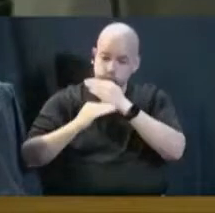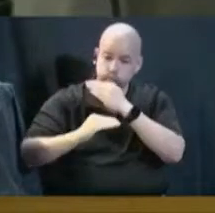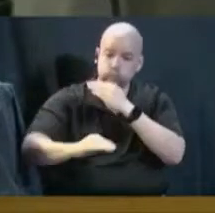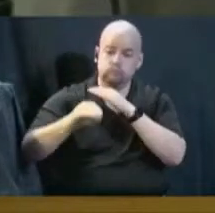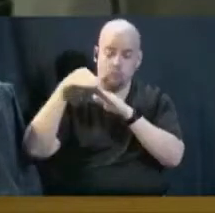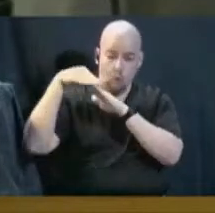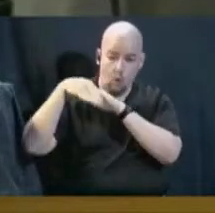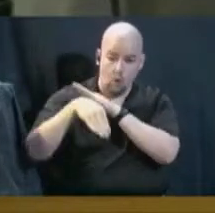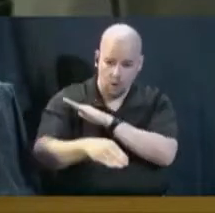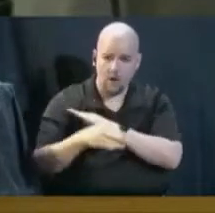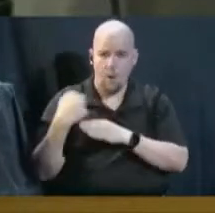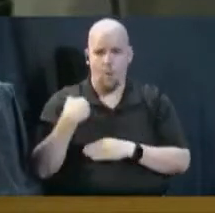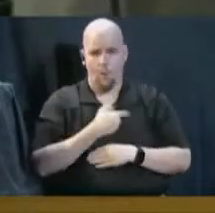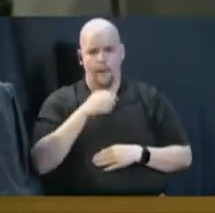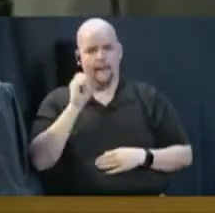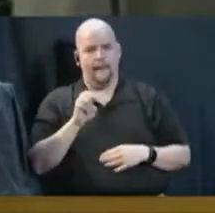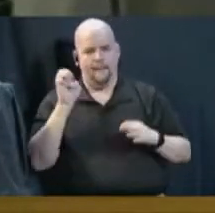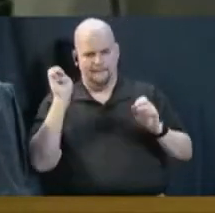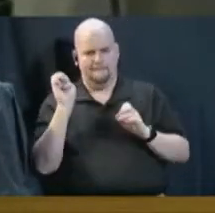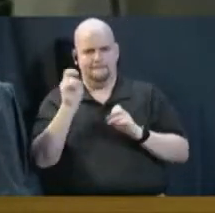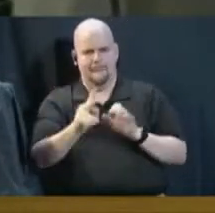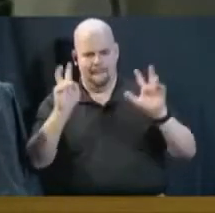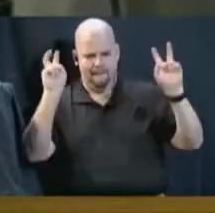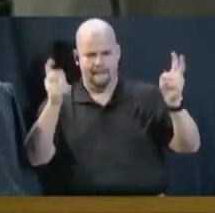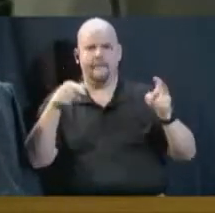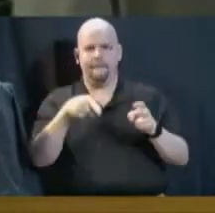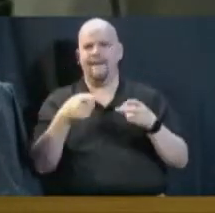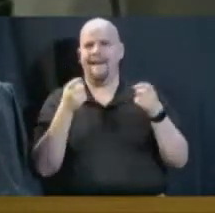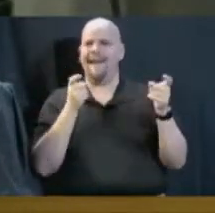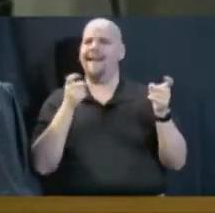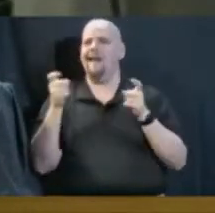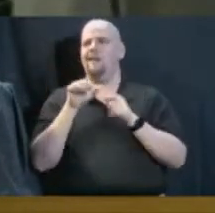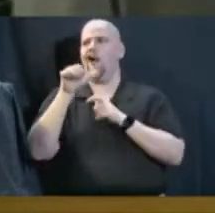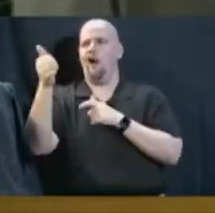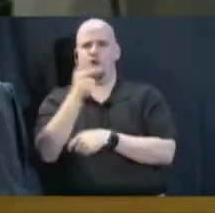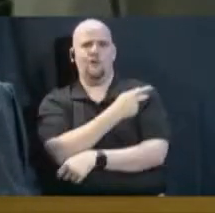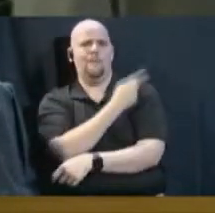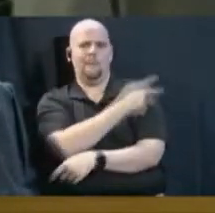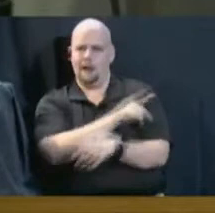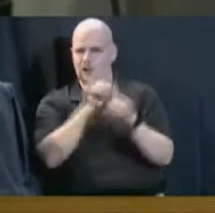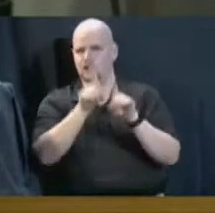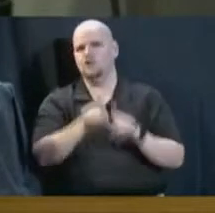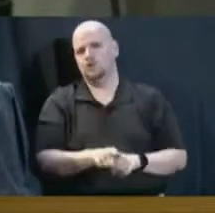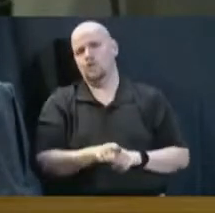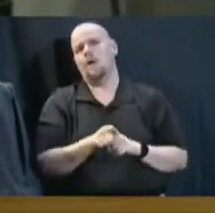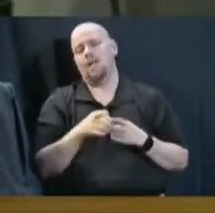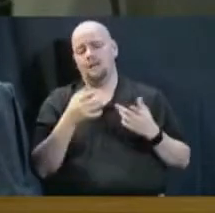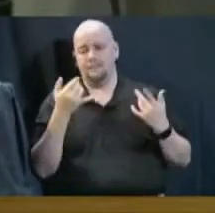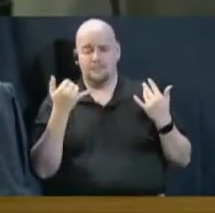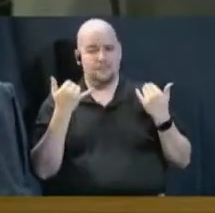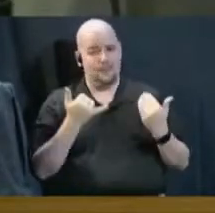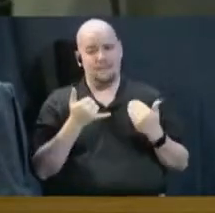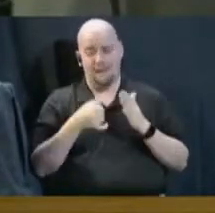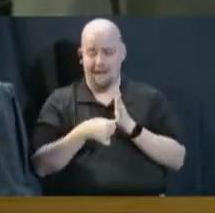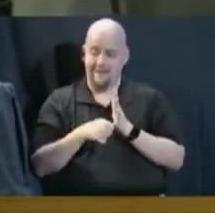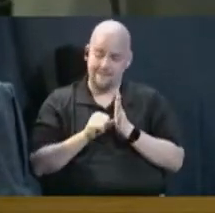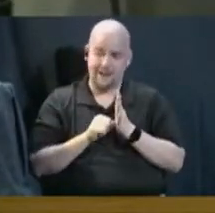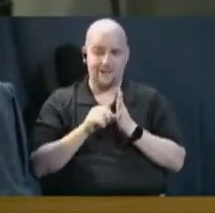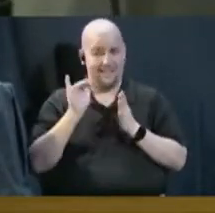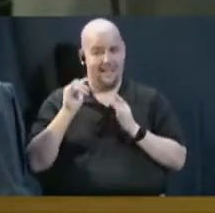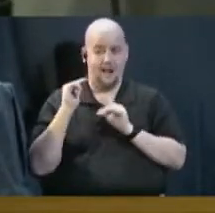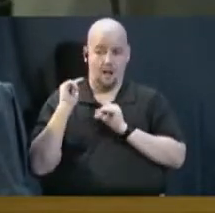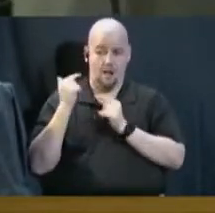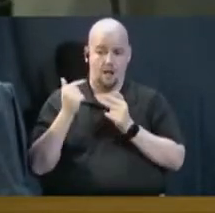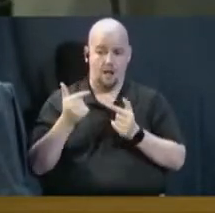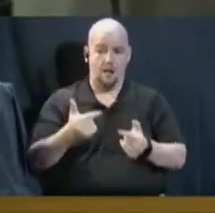we can get back to being able to handle other patients. But wanted to underscore that domino effect